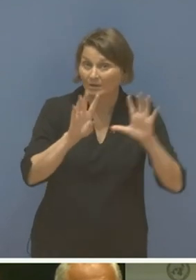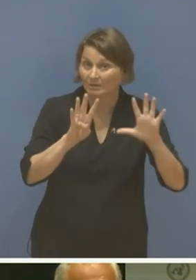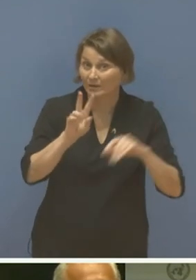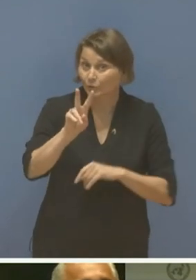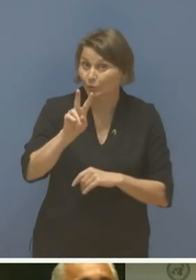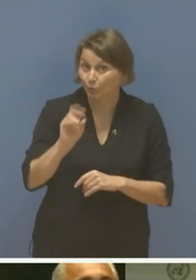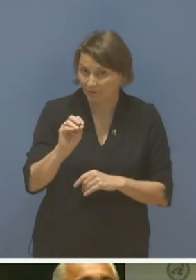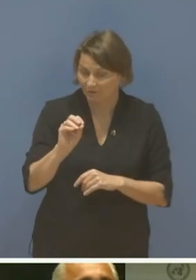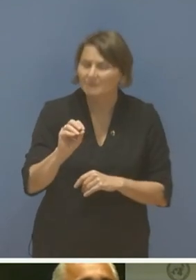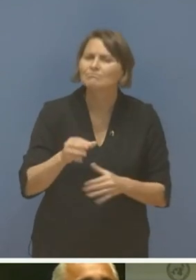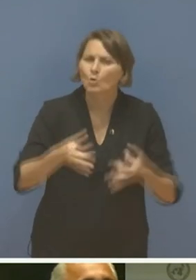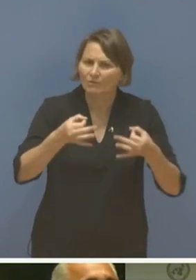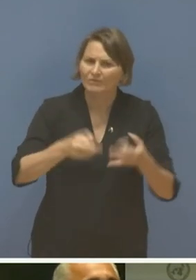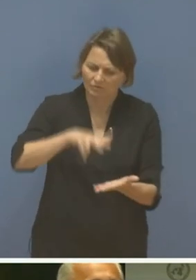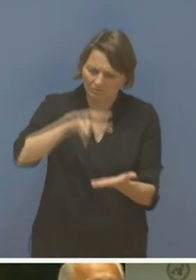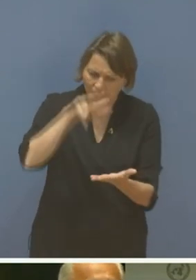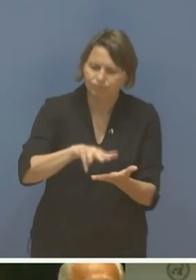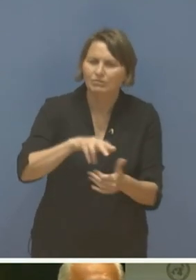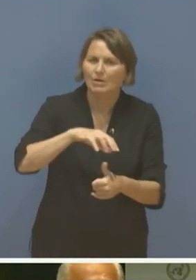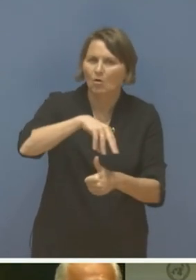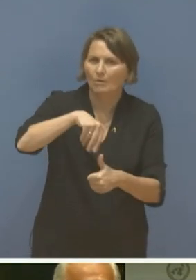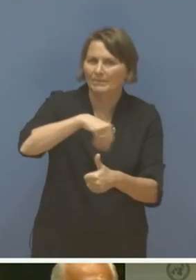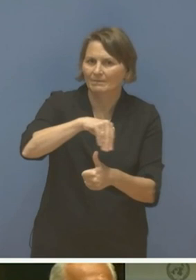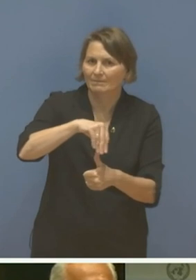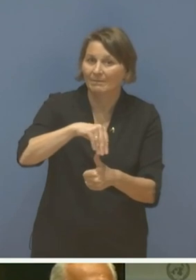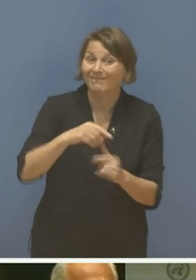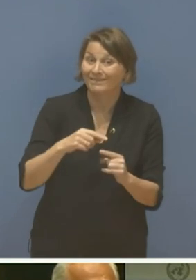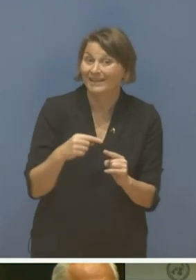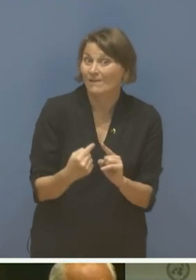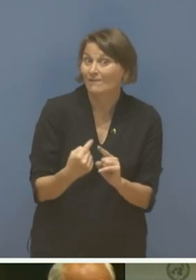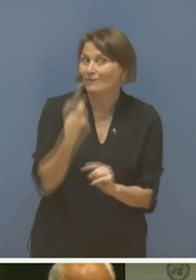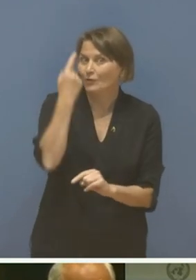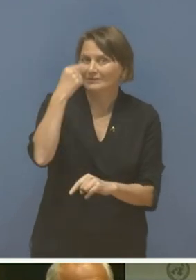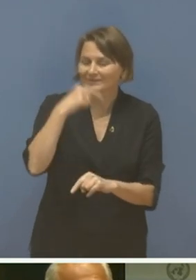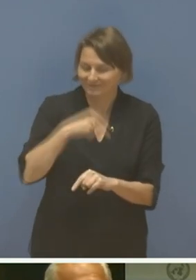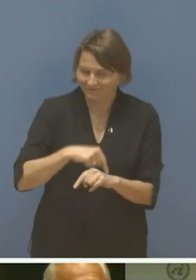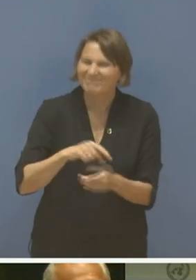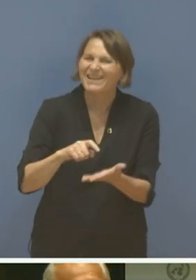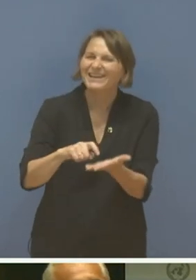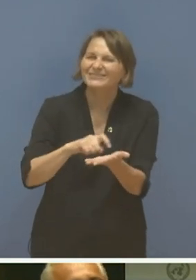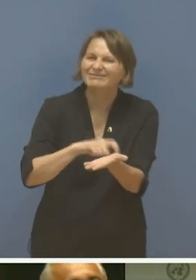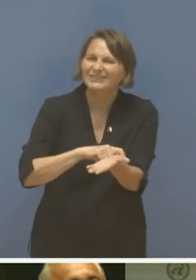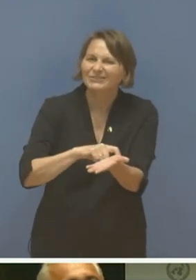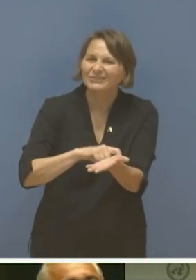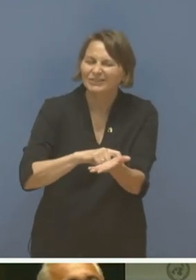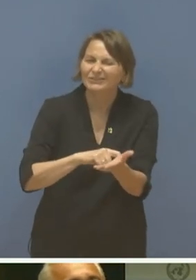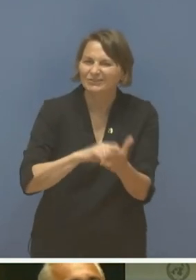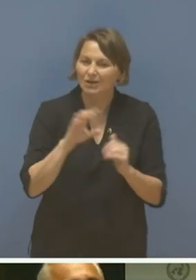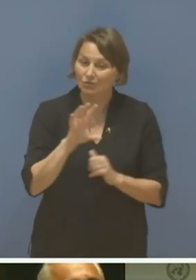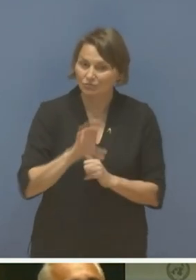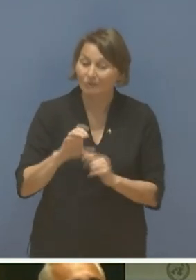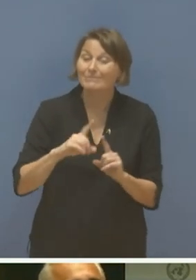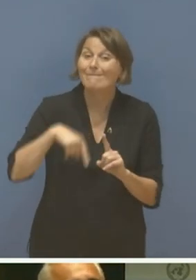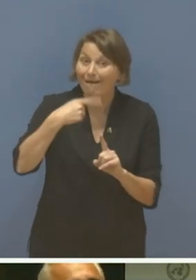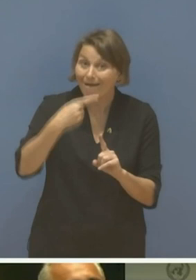state of Western Armenia is the successor state. It was one of the first indigenous states to be recognized by other states at the end of the First World War.